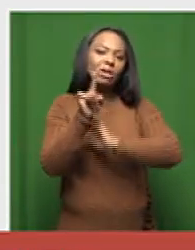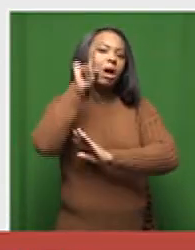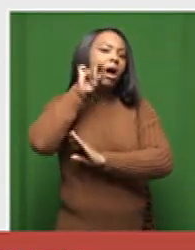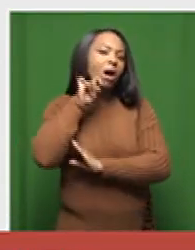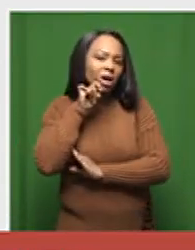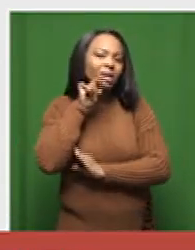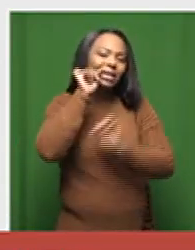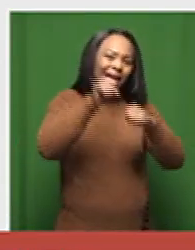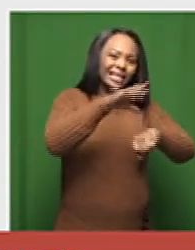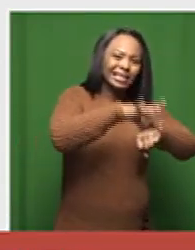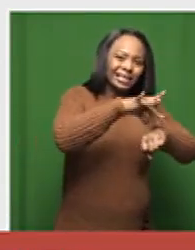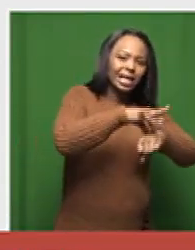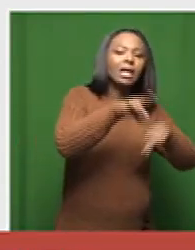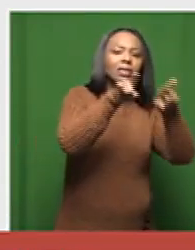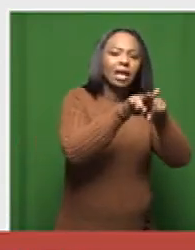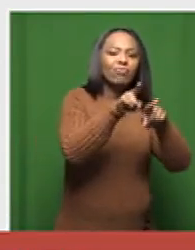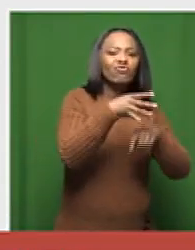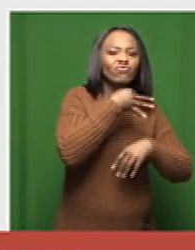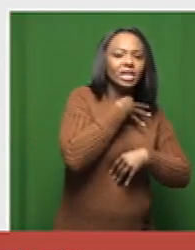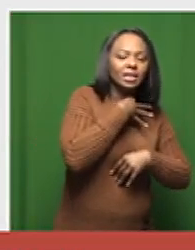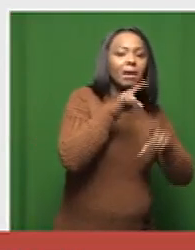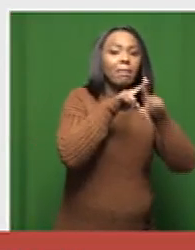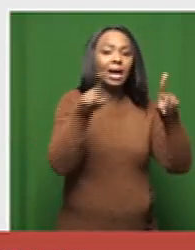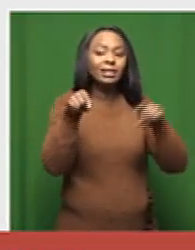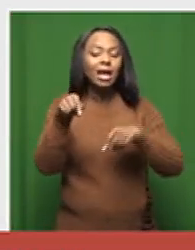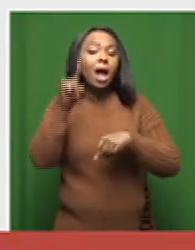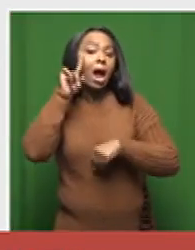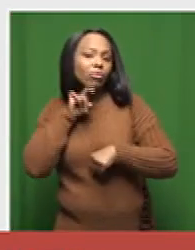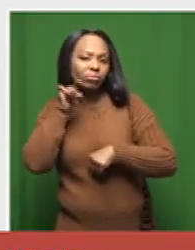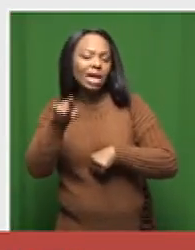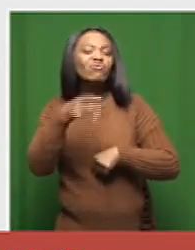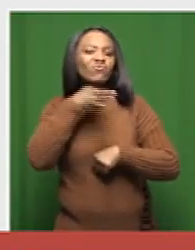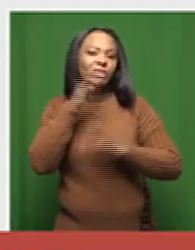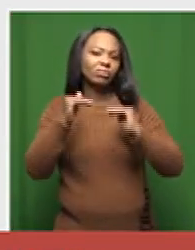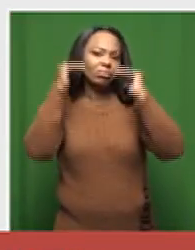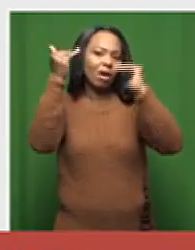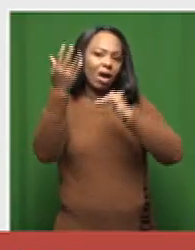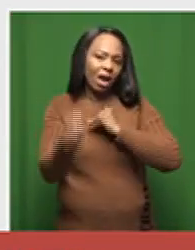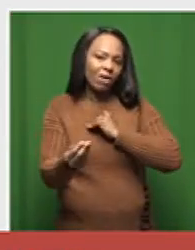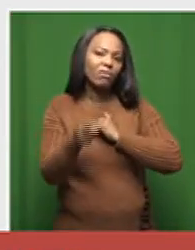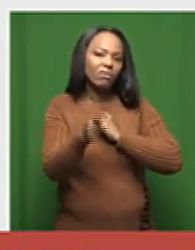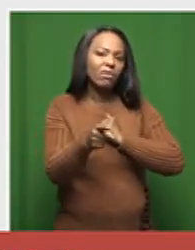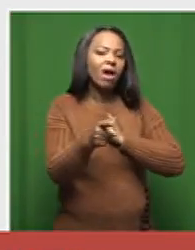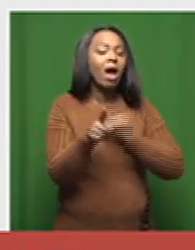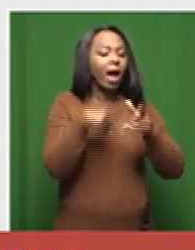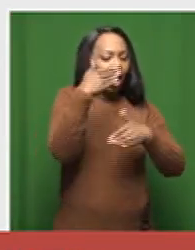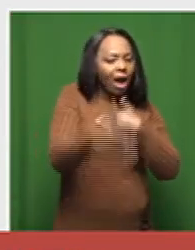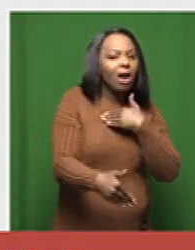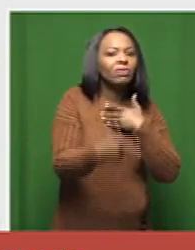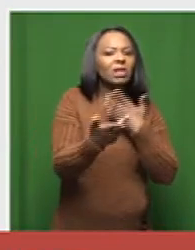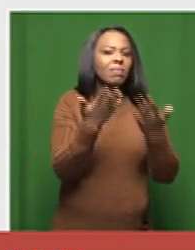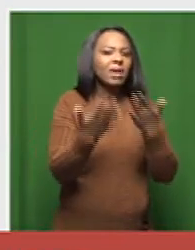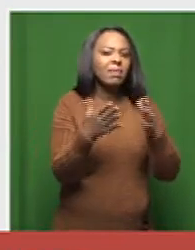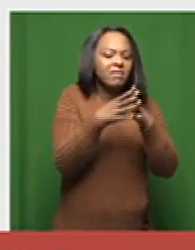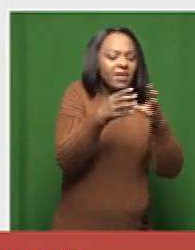are also a risk factor, they are not as significant as age. So after we deal with issues of age, we will move certainly to the